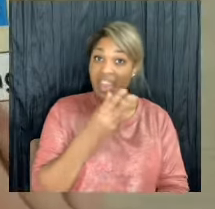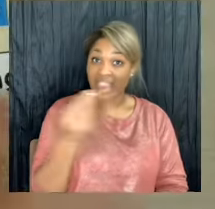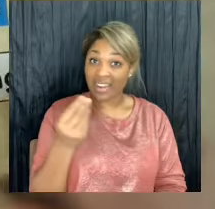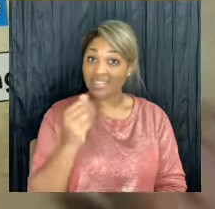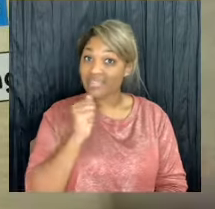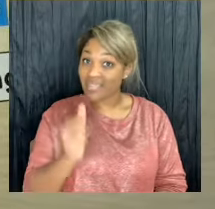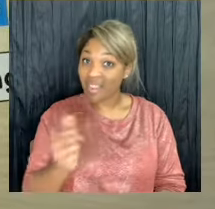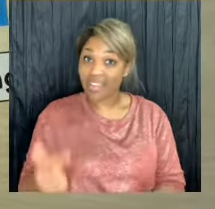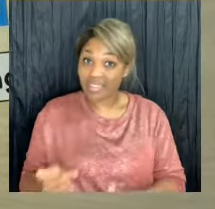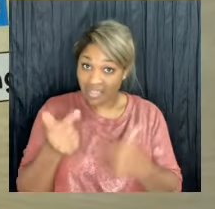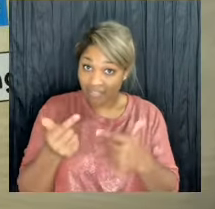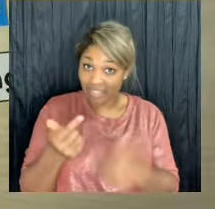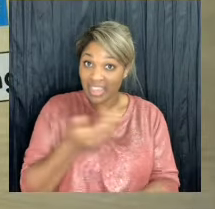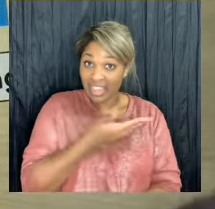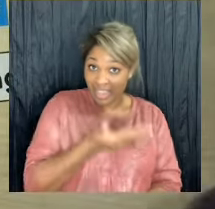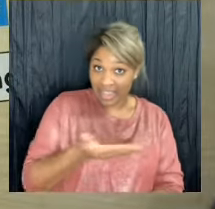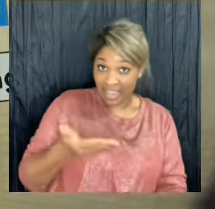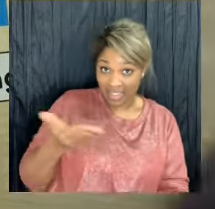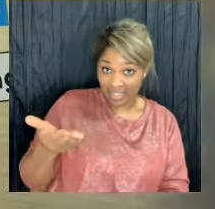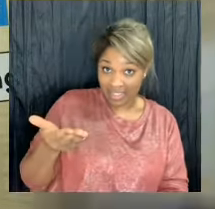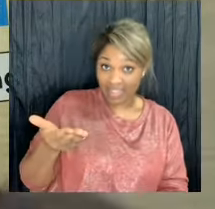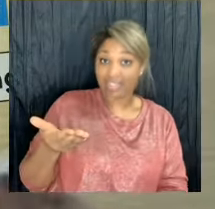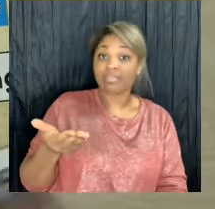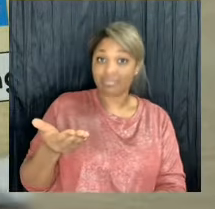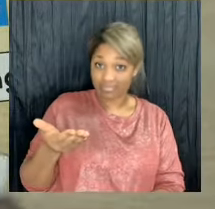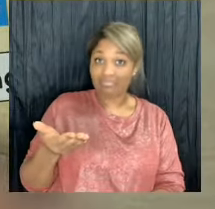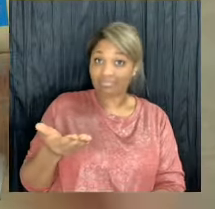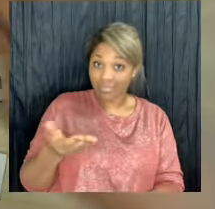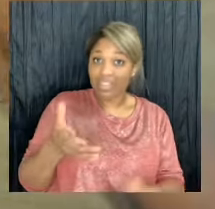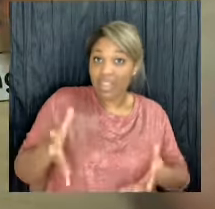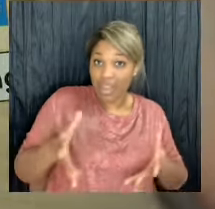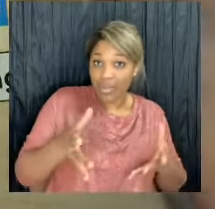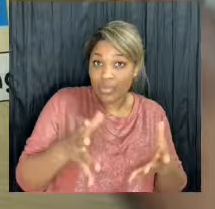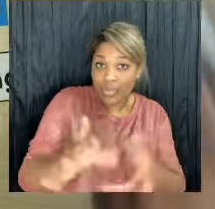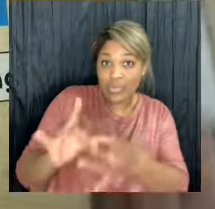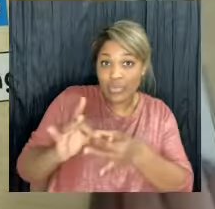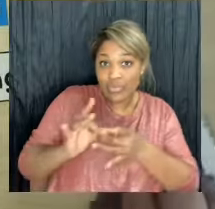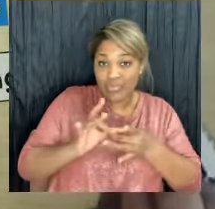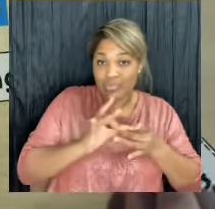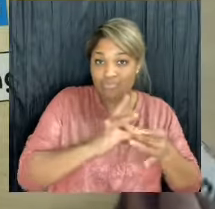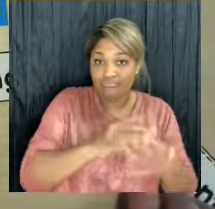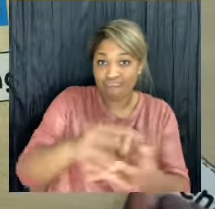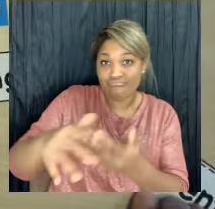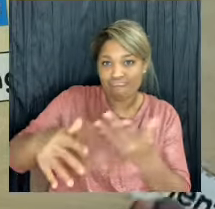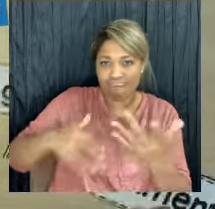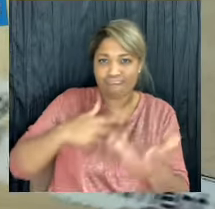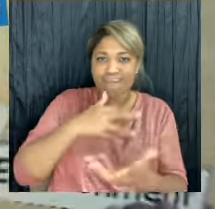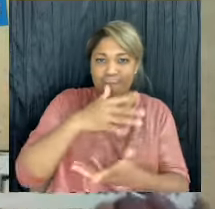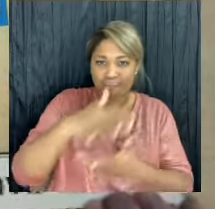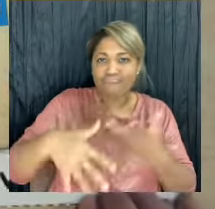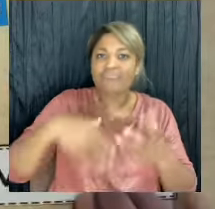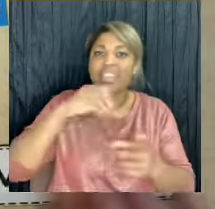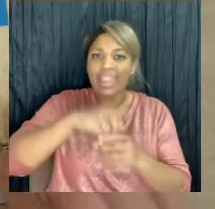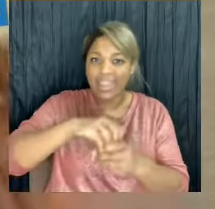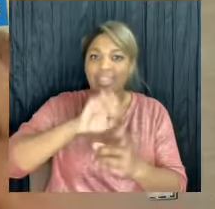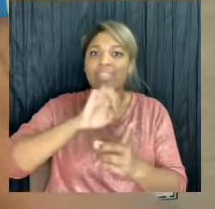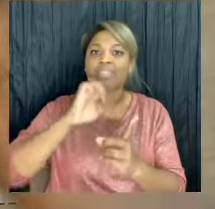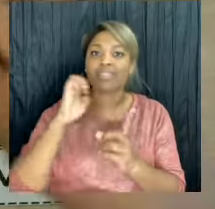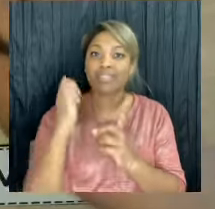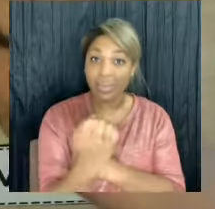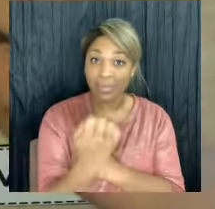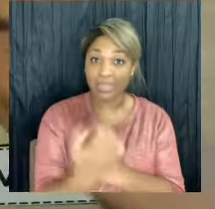and non-living things that interact in the environment.